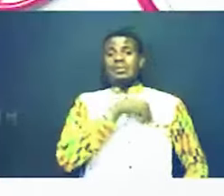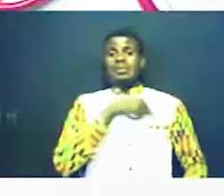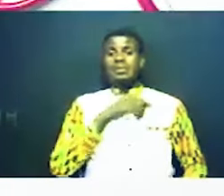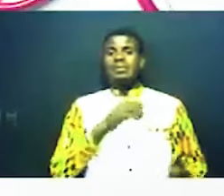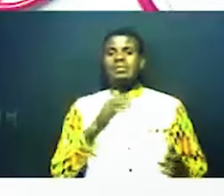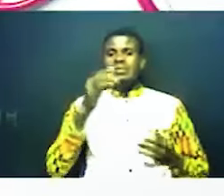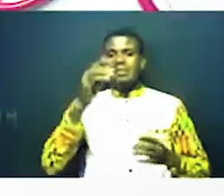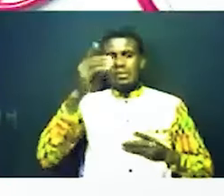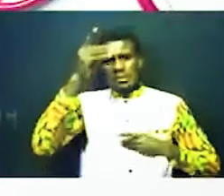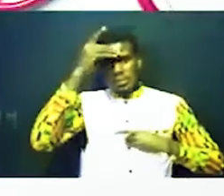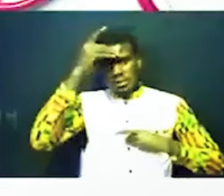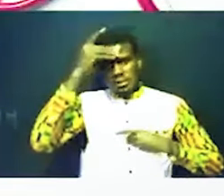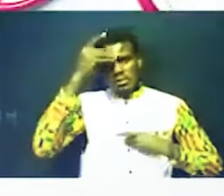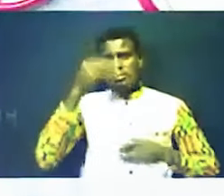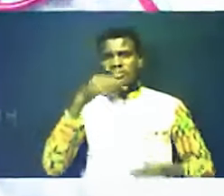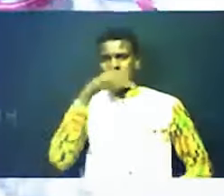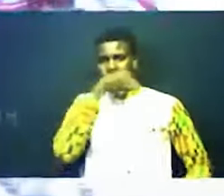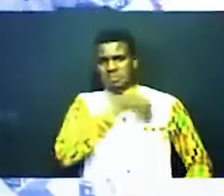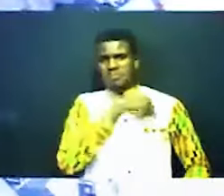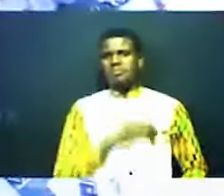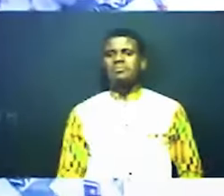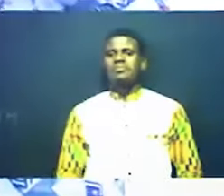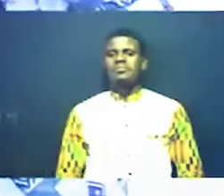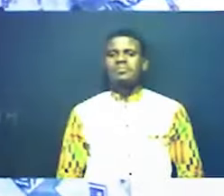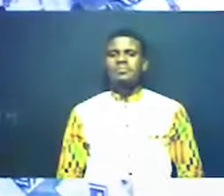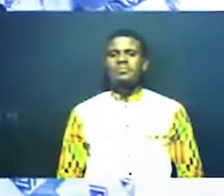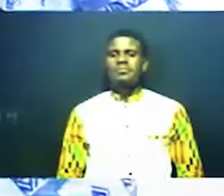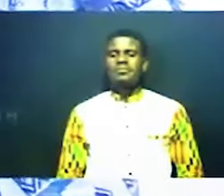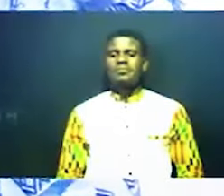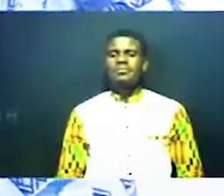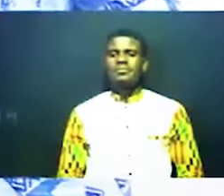disease. It's a